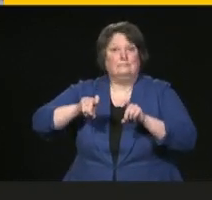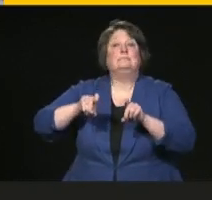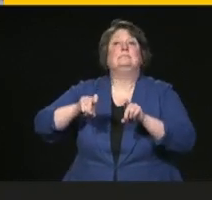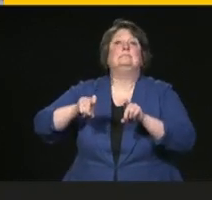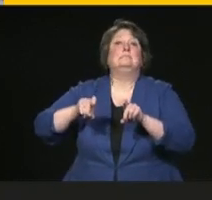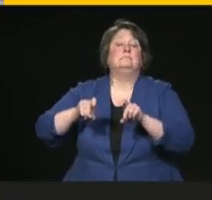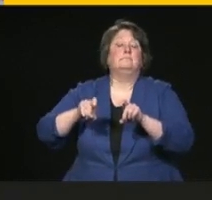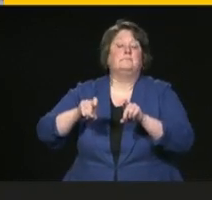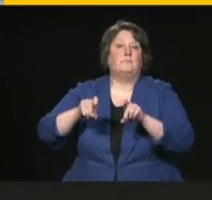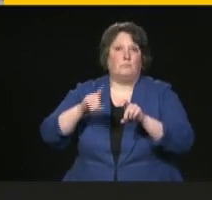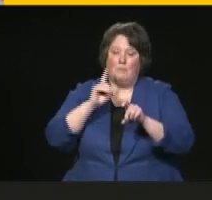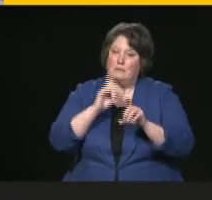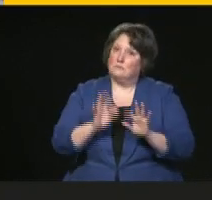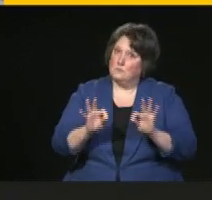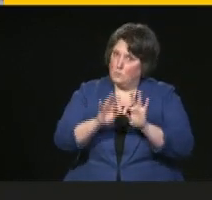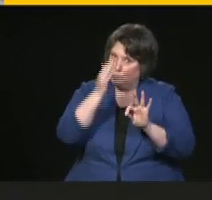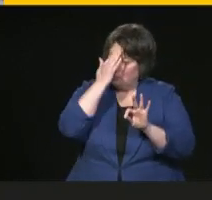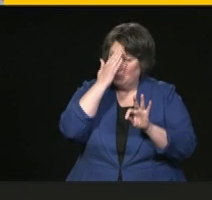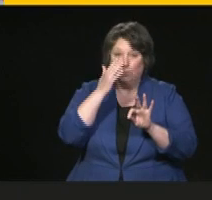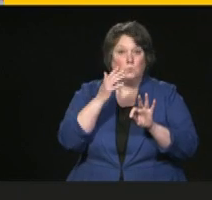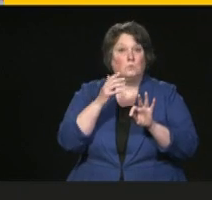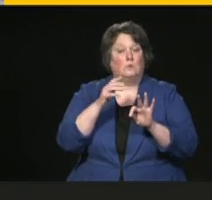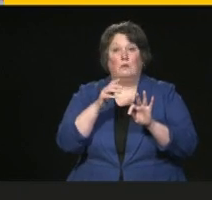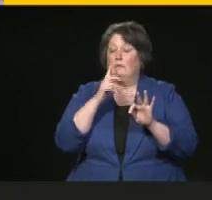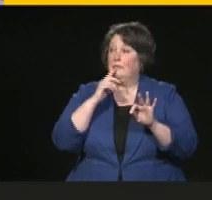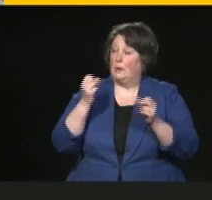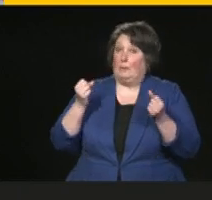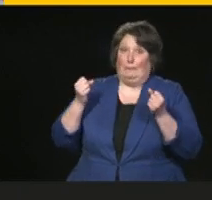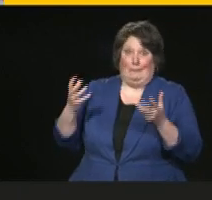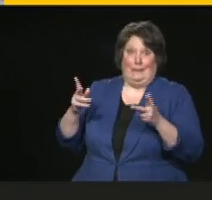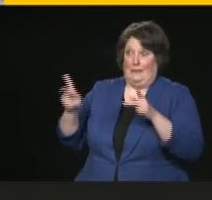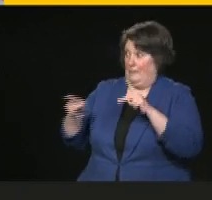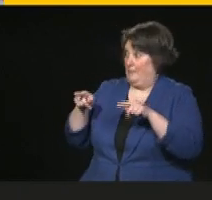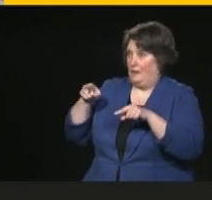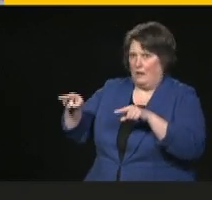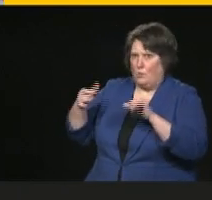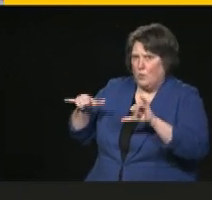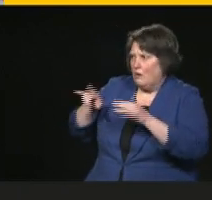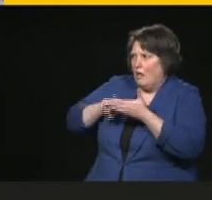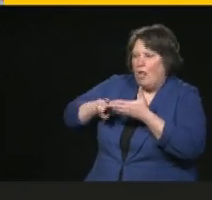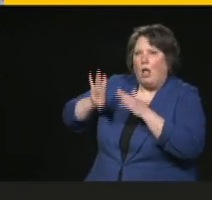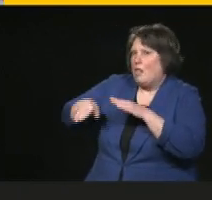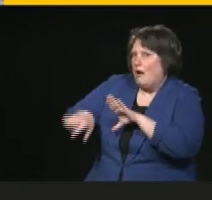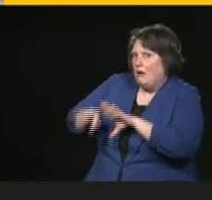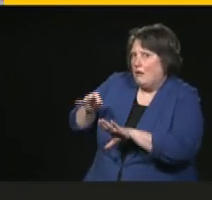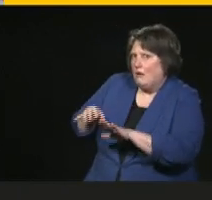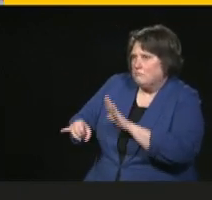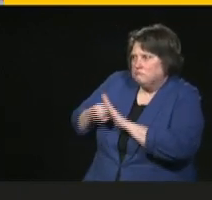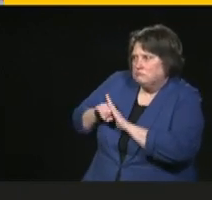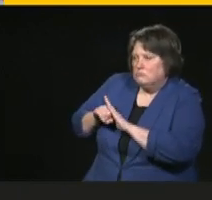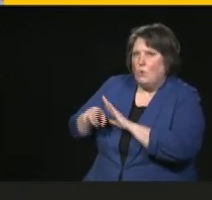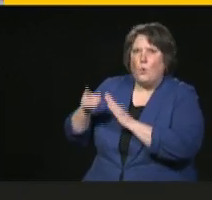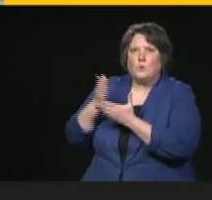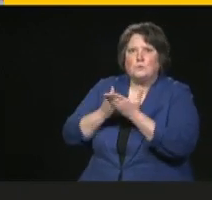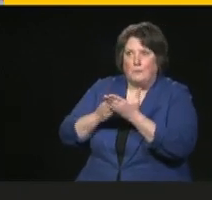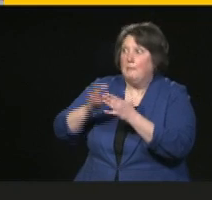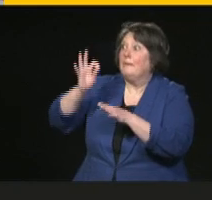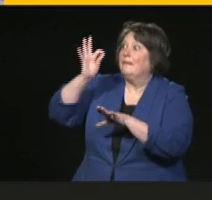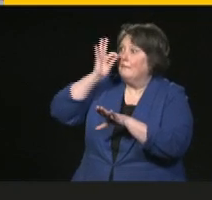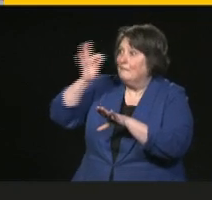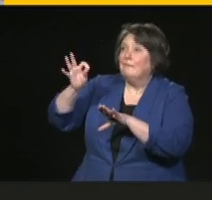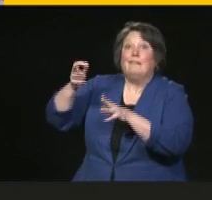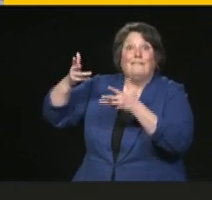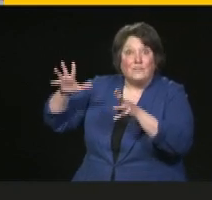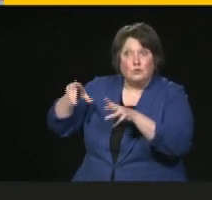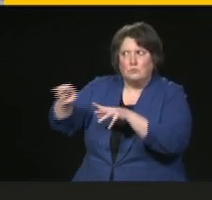time, there are many other people under investigation, awaiting laboratory tests, or not being tested at all. For this reason,